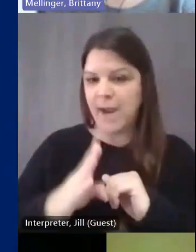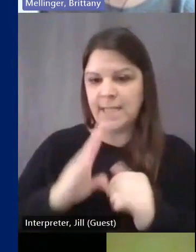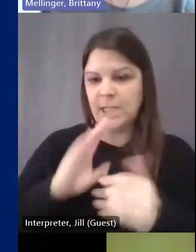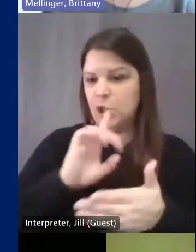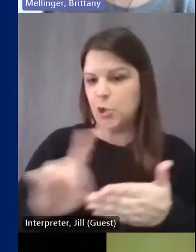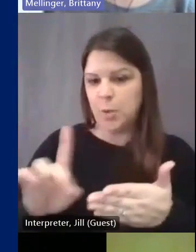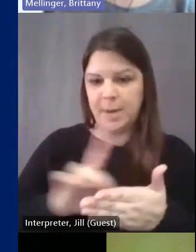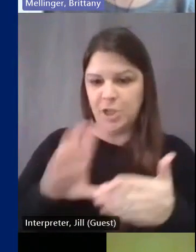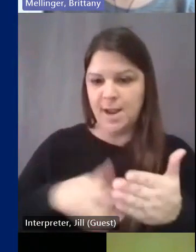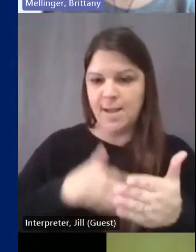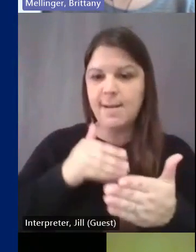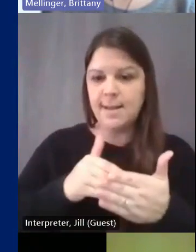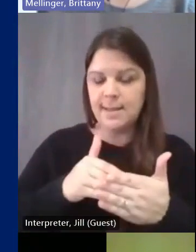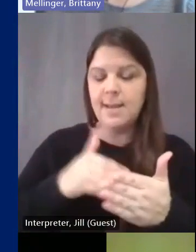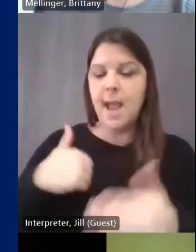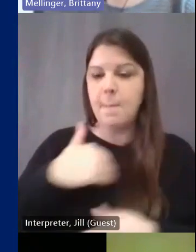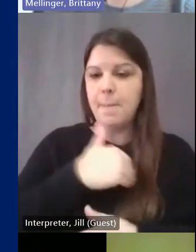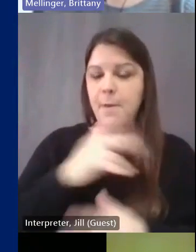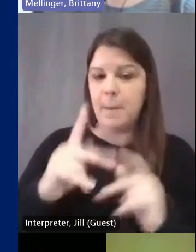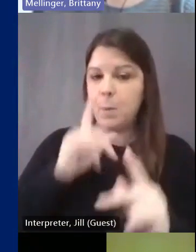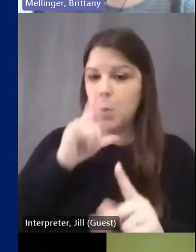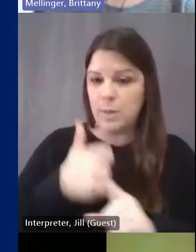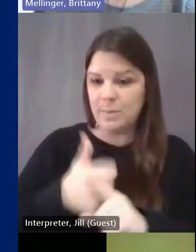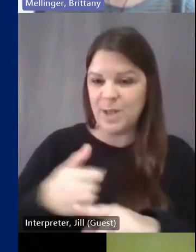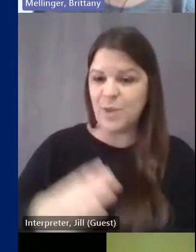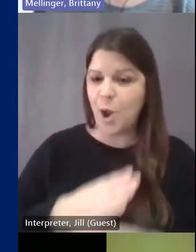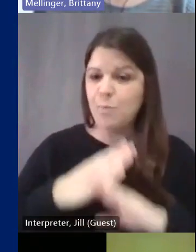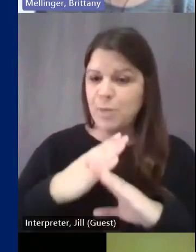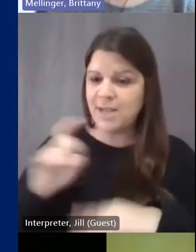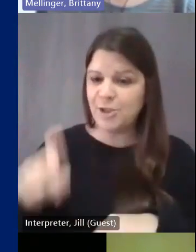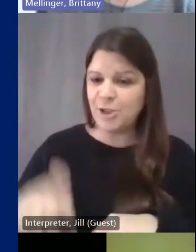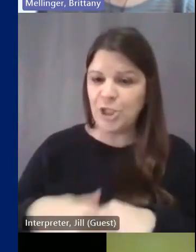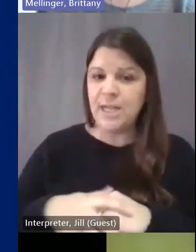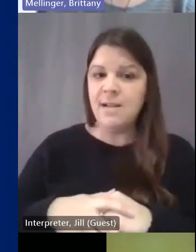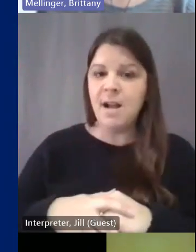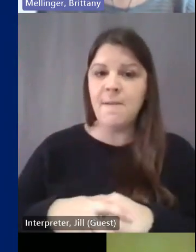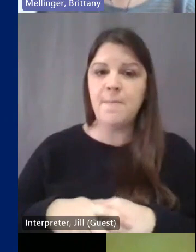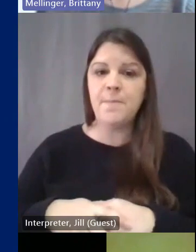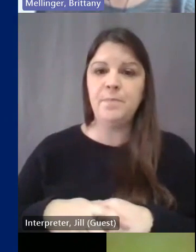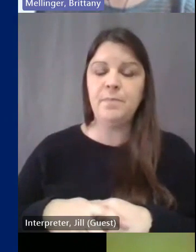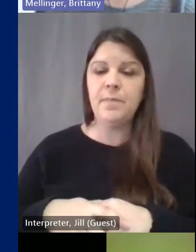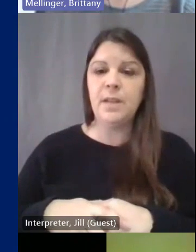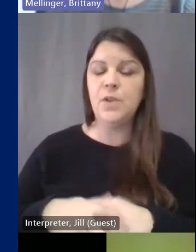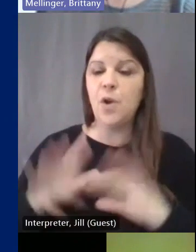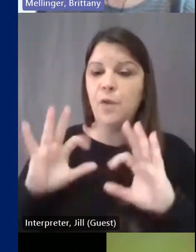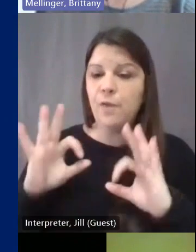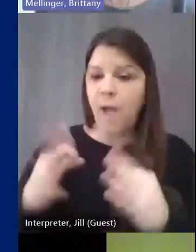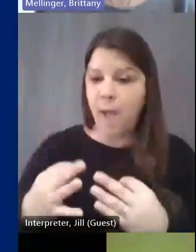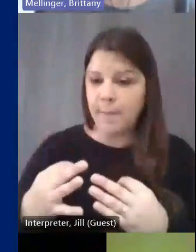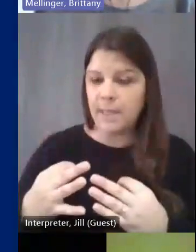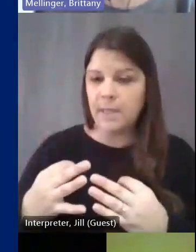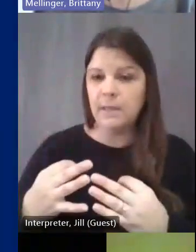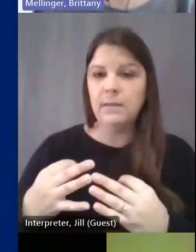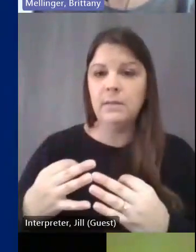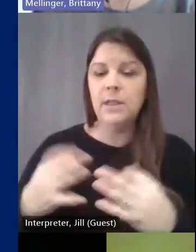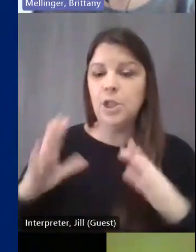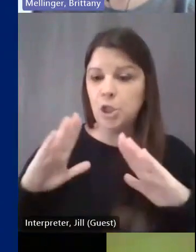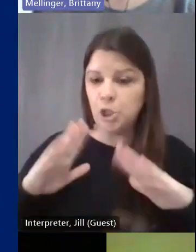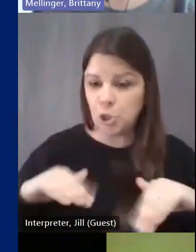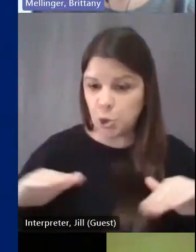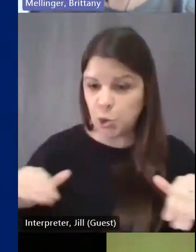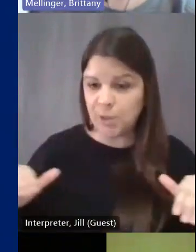against a member of a protected class. So in terms of familial status, the presence of children in